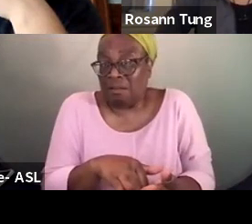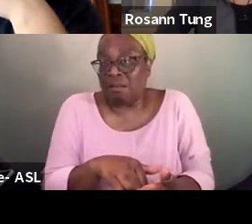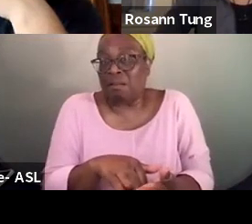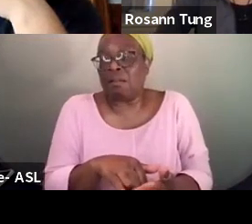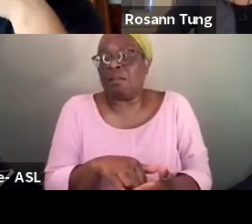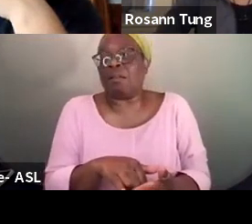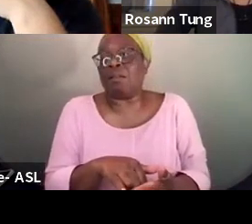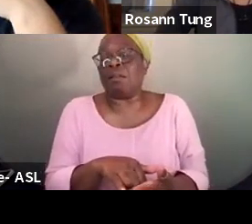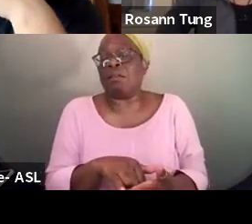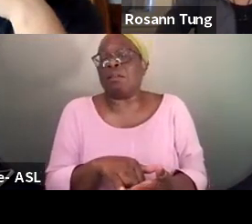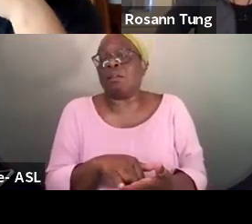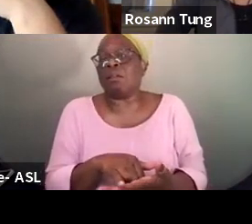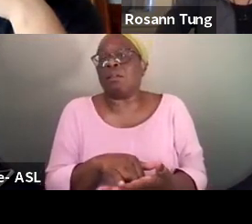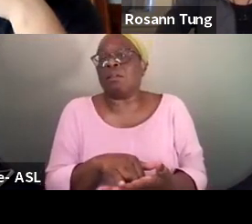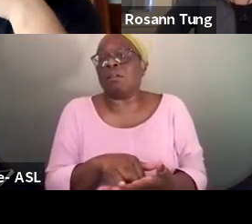since the